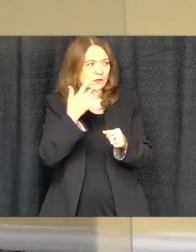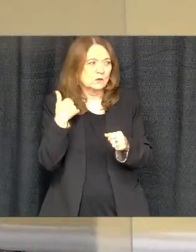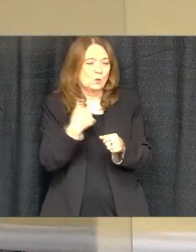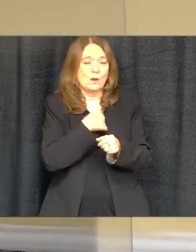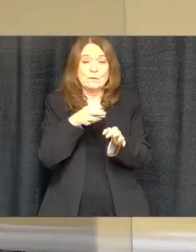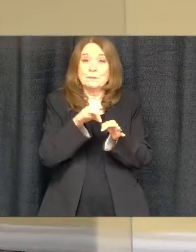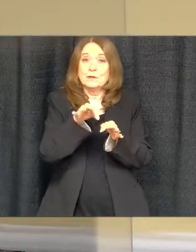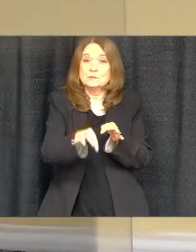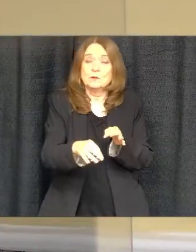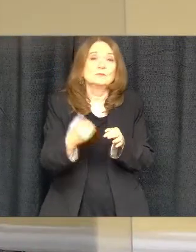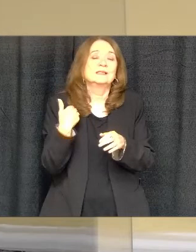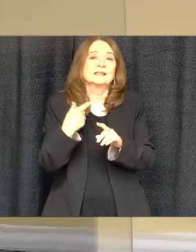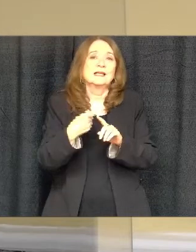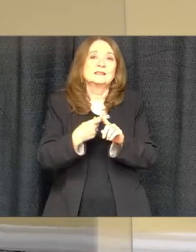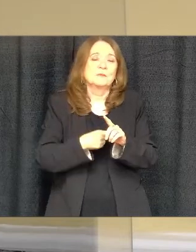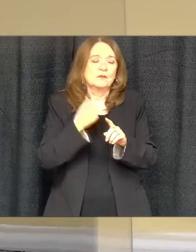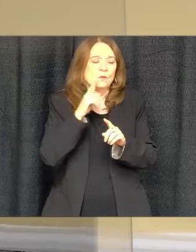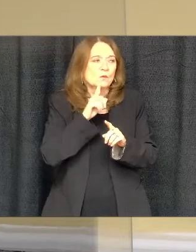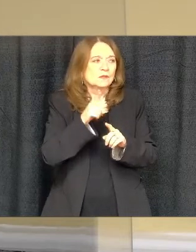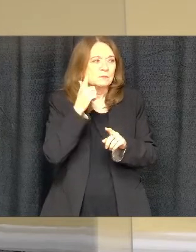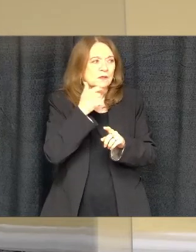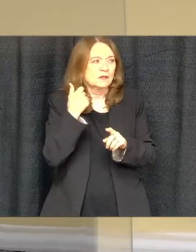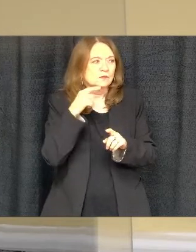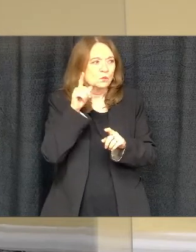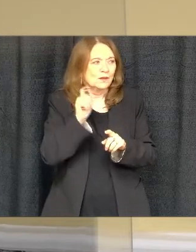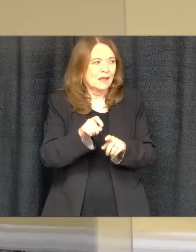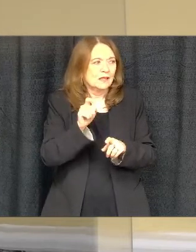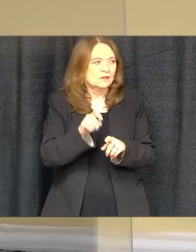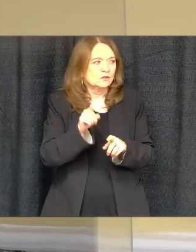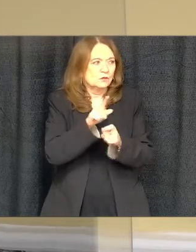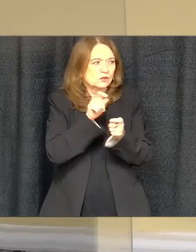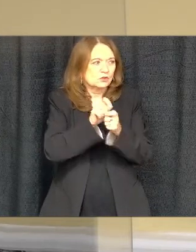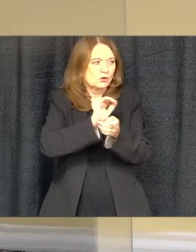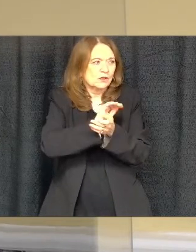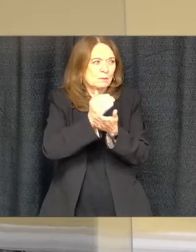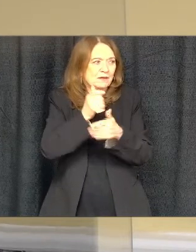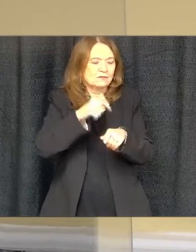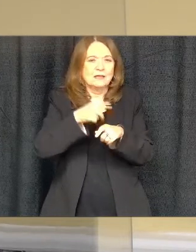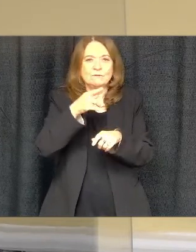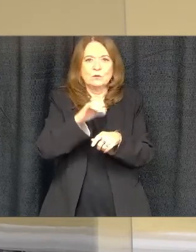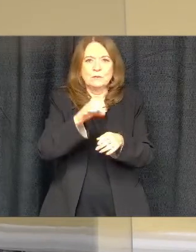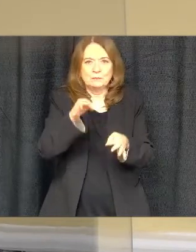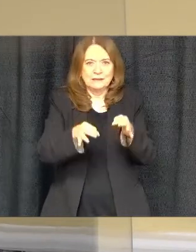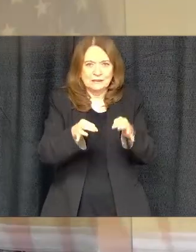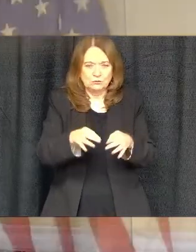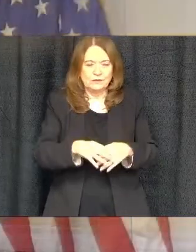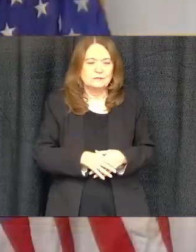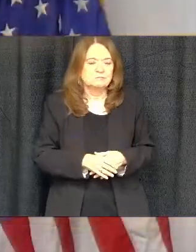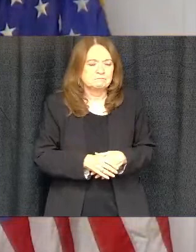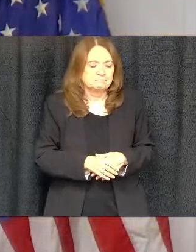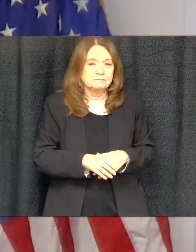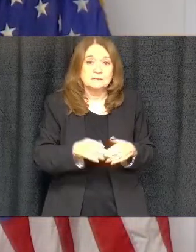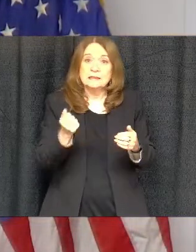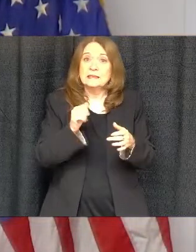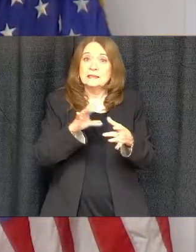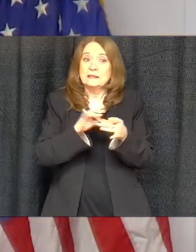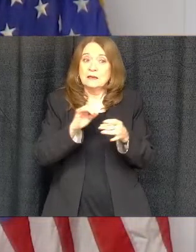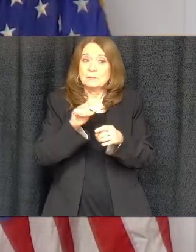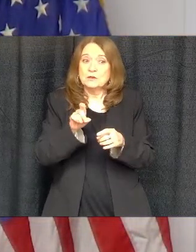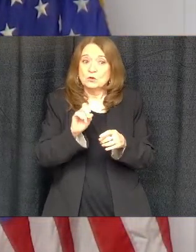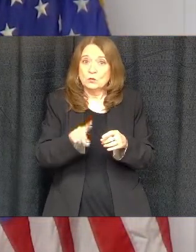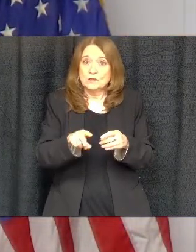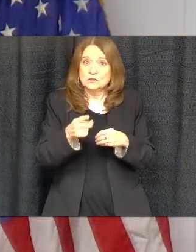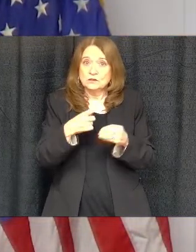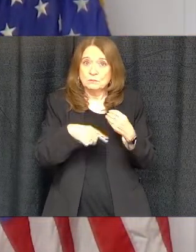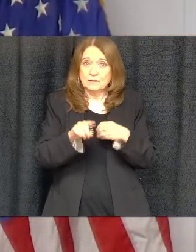postponed this last month was because we had to have a certain amount of time for a public hearing on this. Okay, any comment or question regarding this